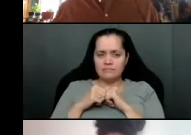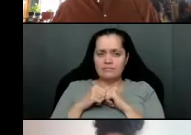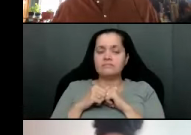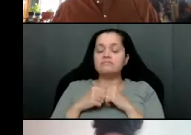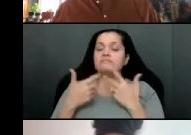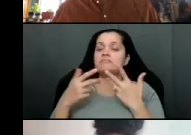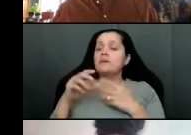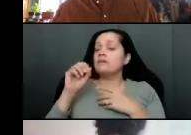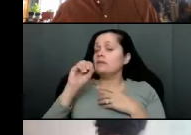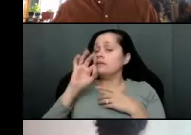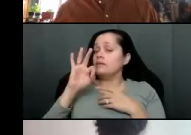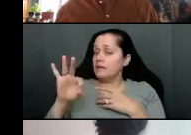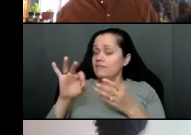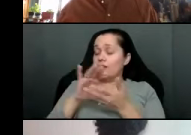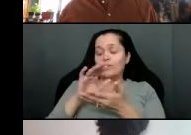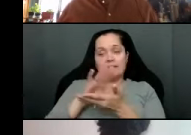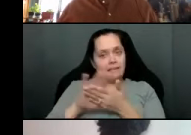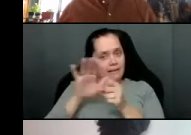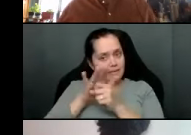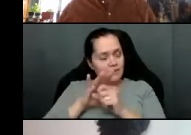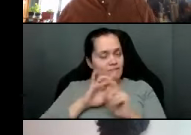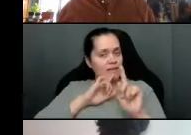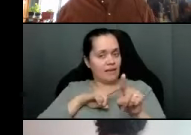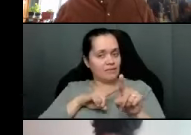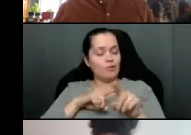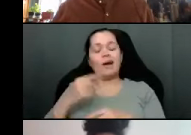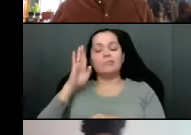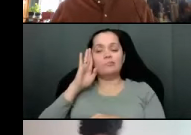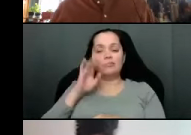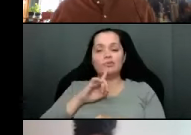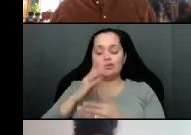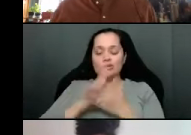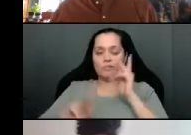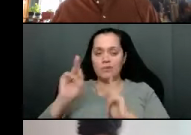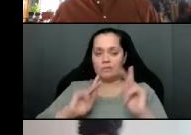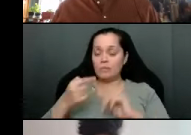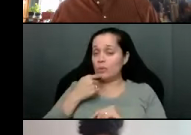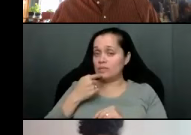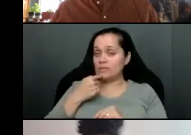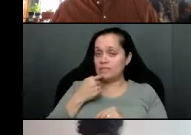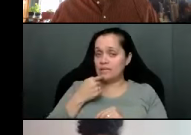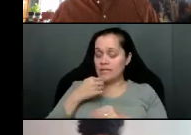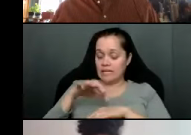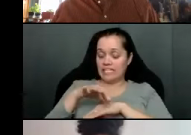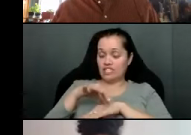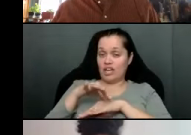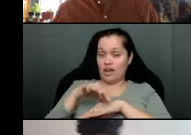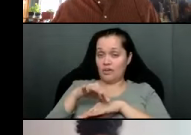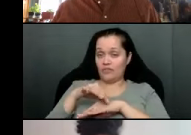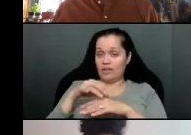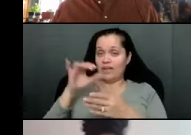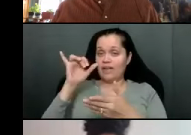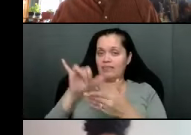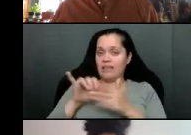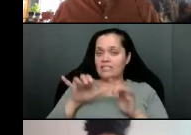Well, if they were kind enough to give us an answer, I'm pretty sure that some of the people would say that geography, that's